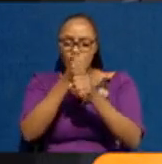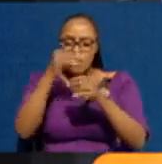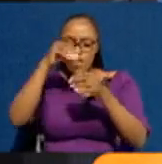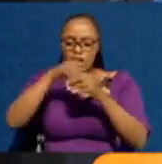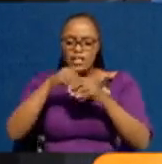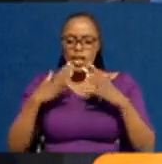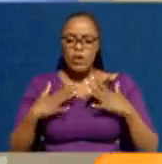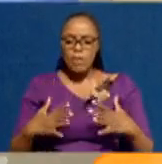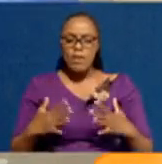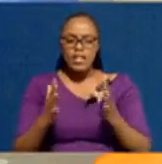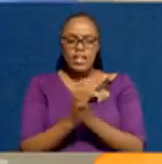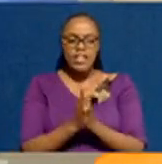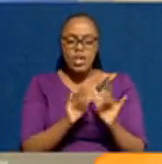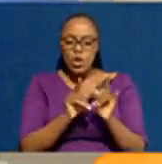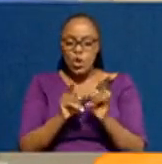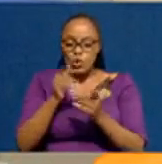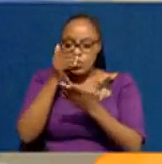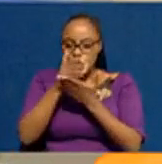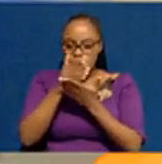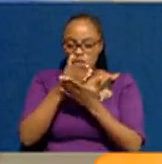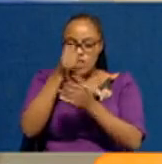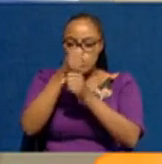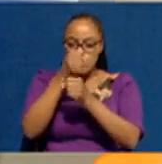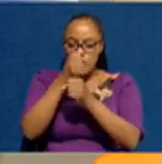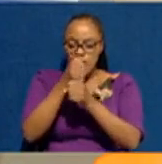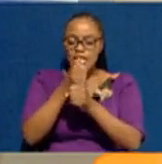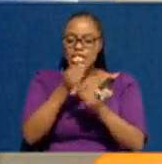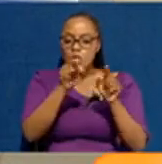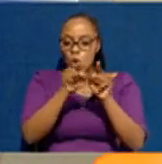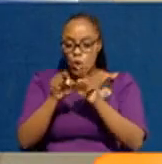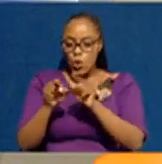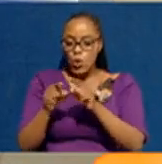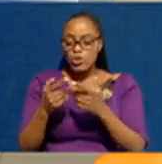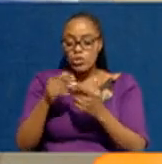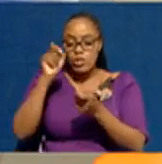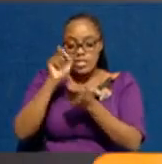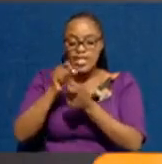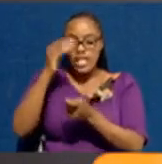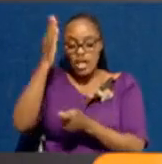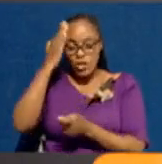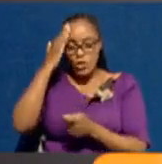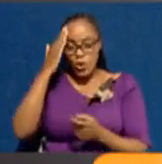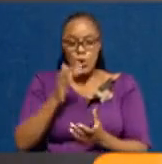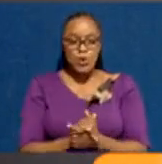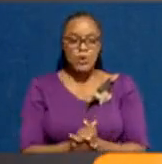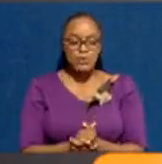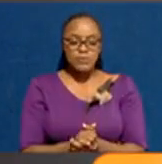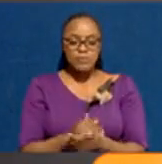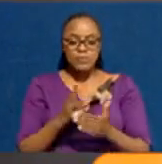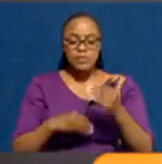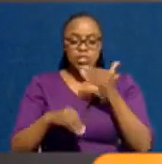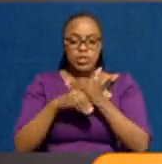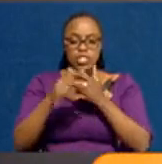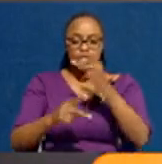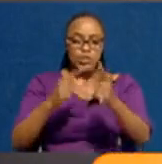internal organs, guaranteeing accuracy and a quick turnaround time in diagnosing different ailments. We do additional